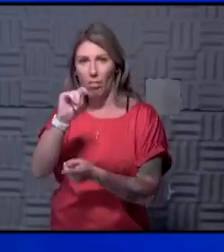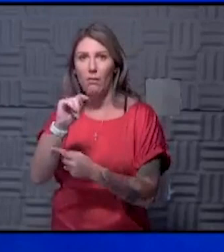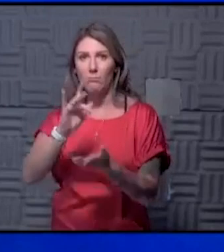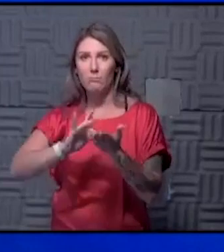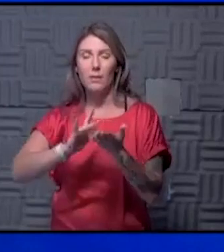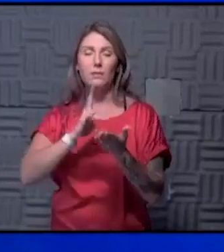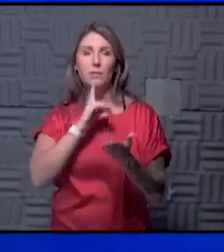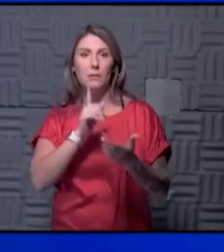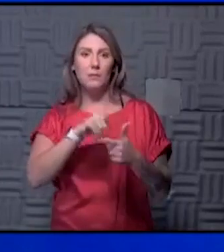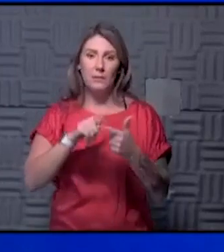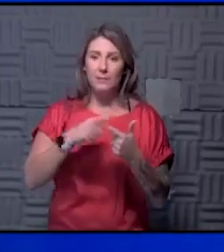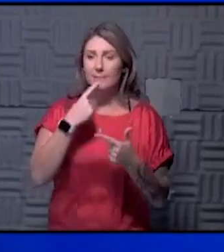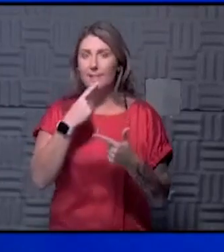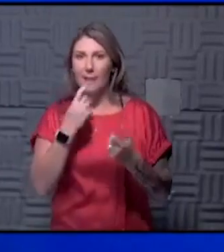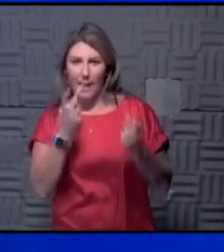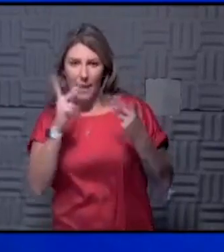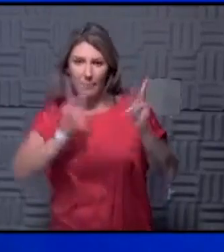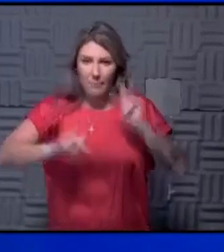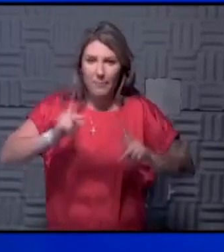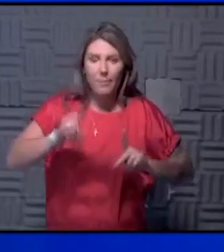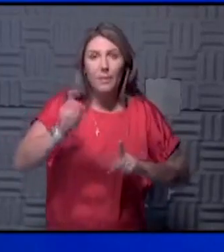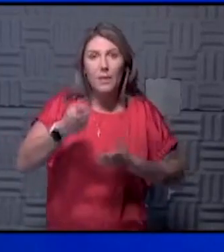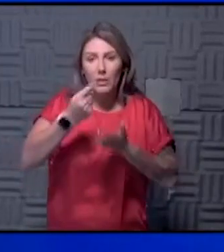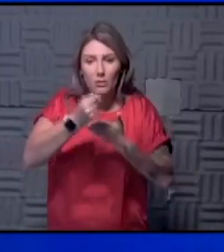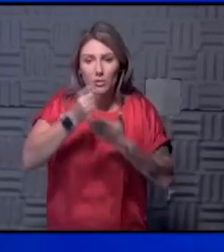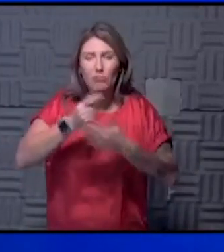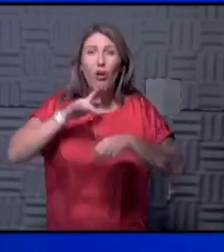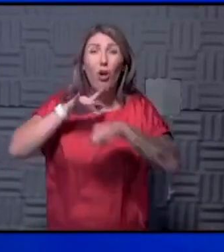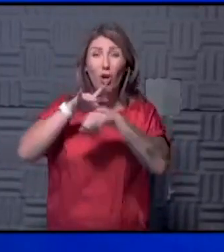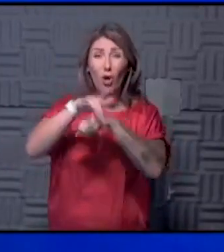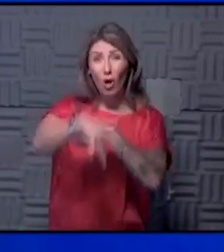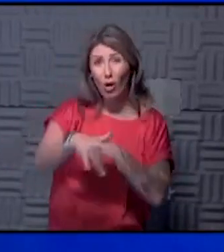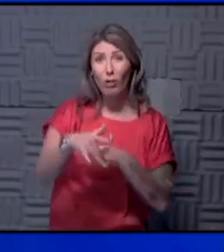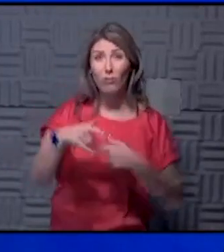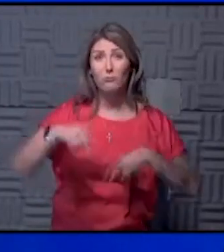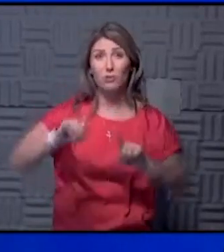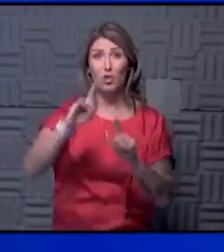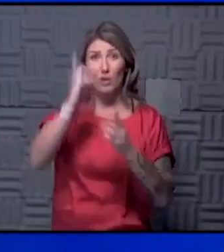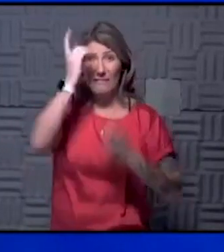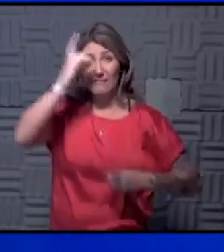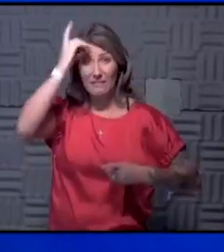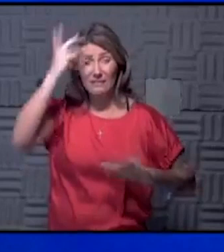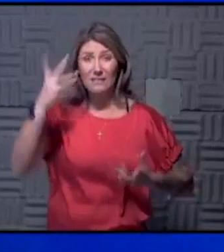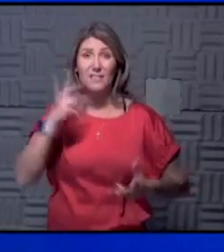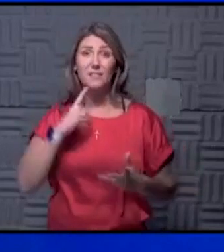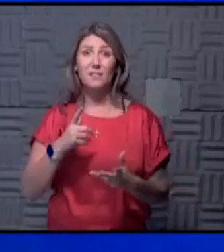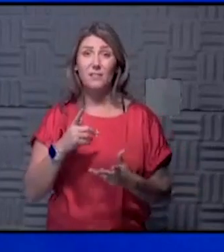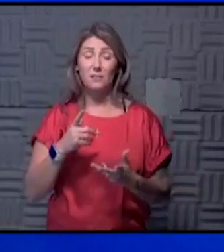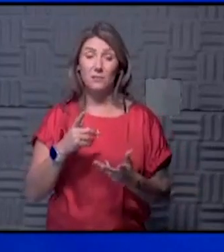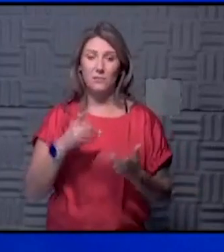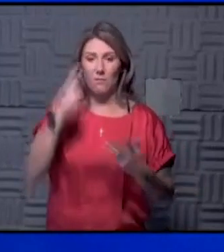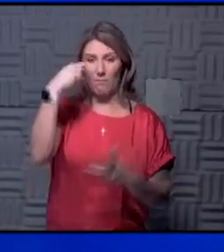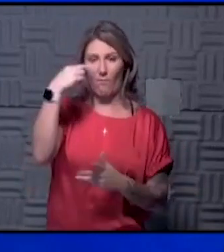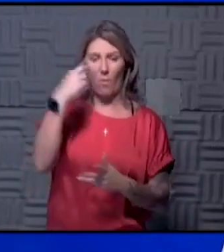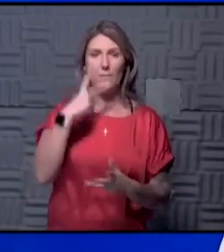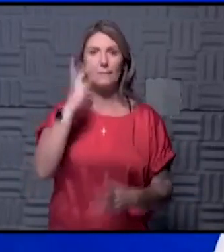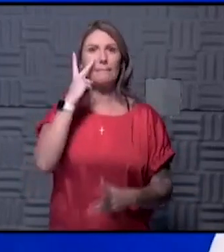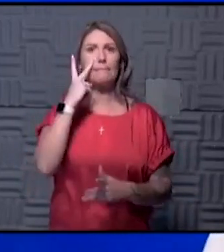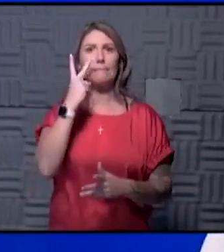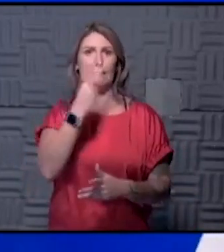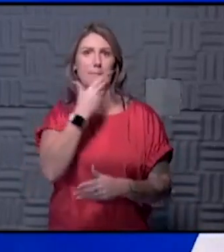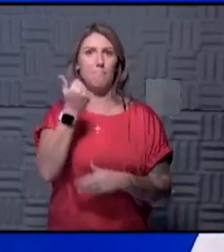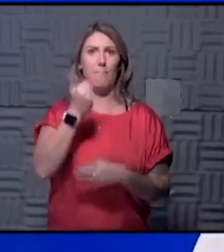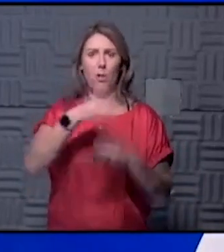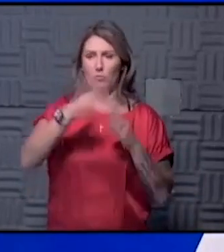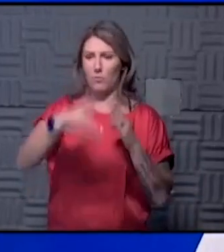saying, how many people do I need to treat early in the disease in order to see a better outcome